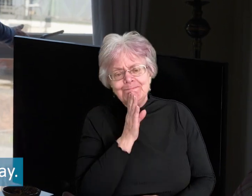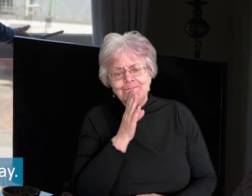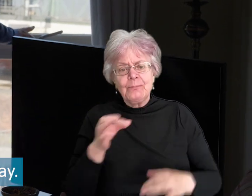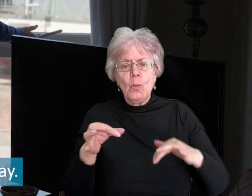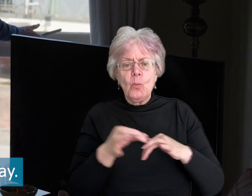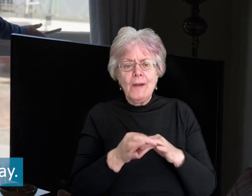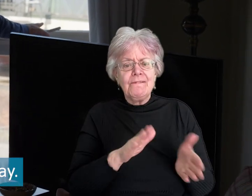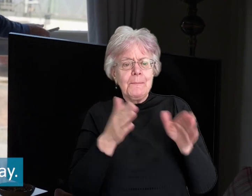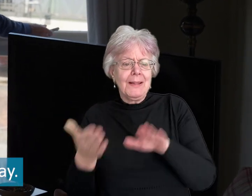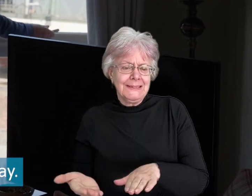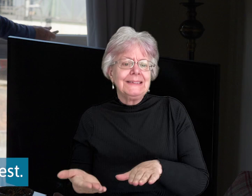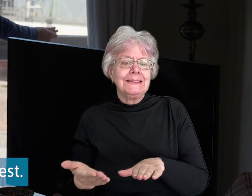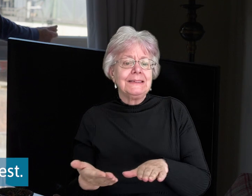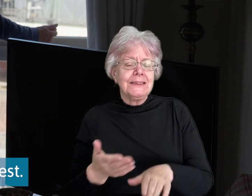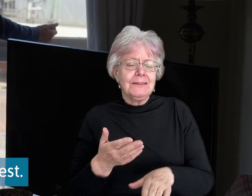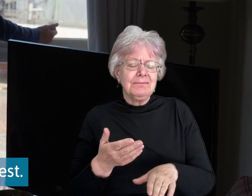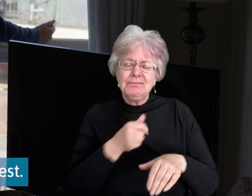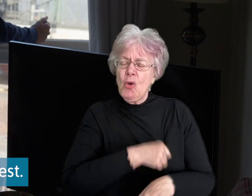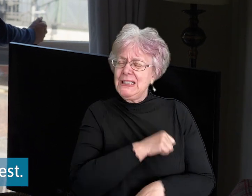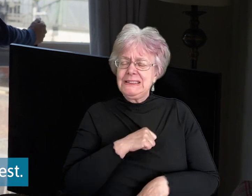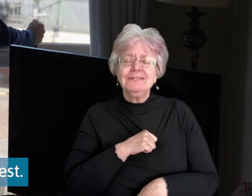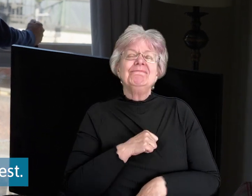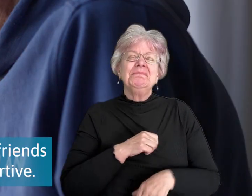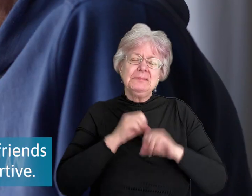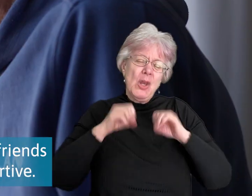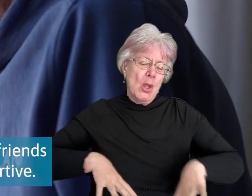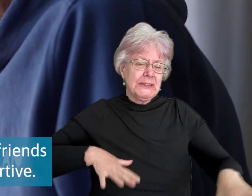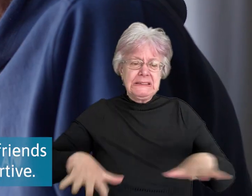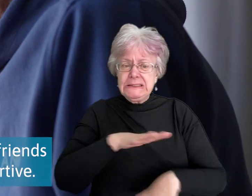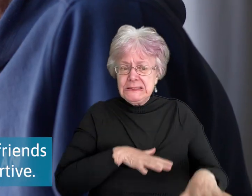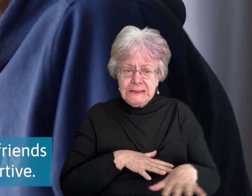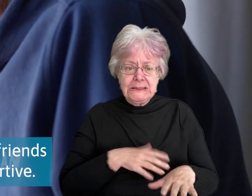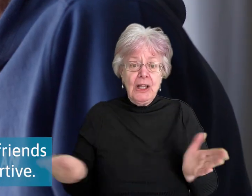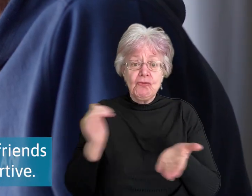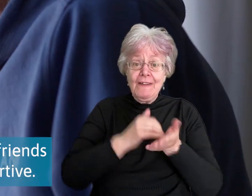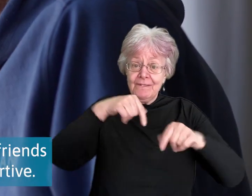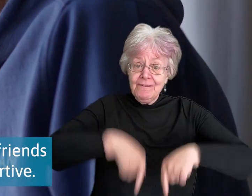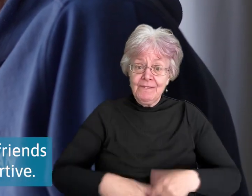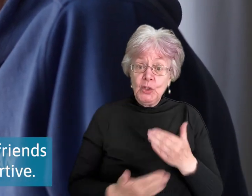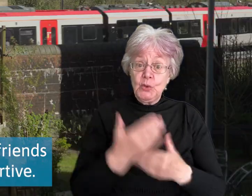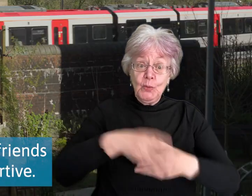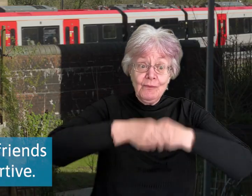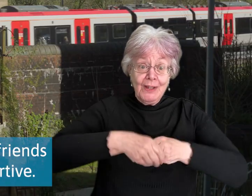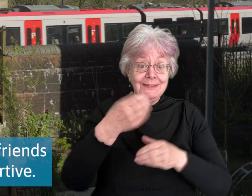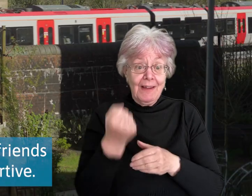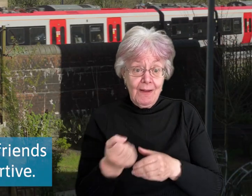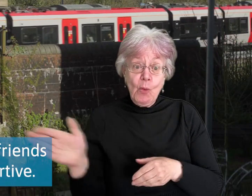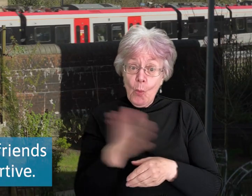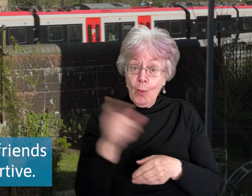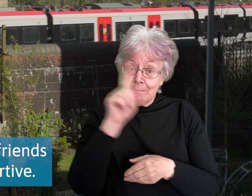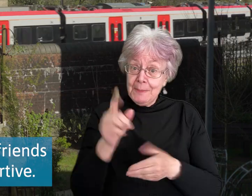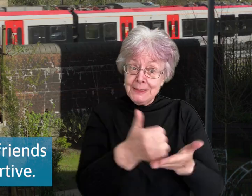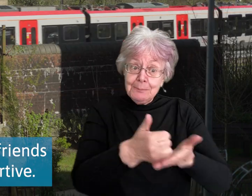Sadly, my wife passed away. I was pretty lost, to be honest. Coming years, I've made new friends, and everybody's